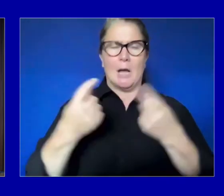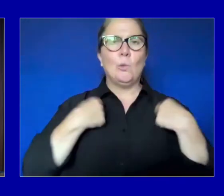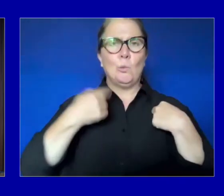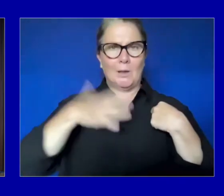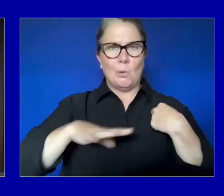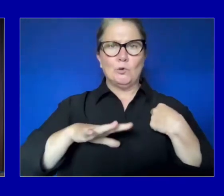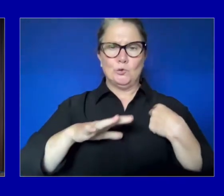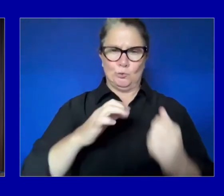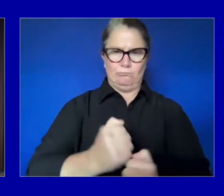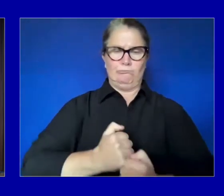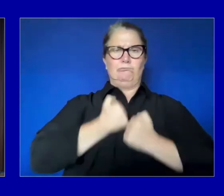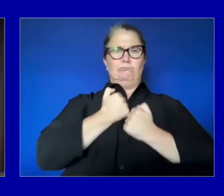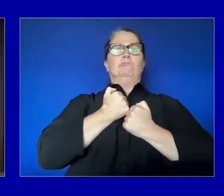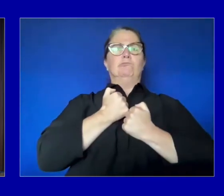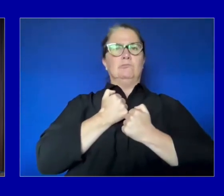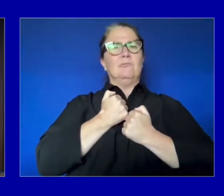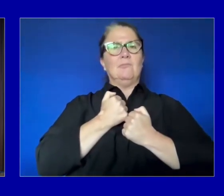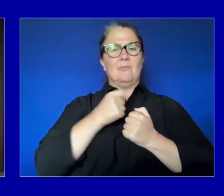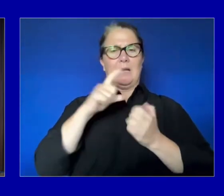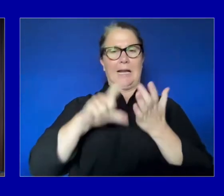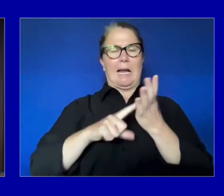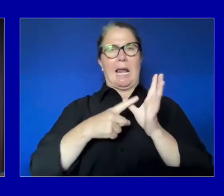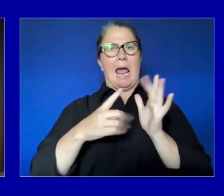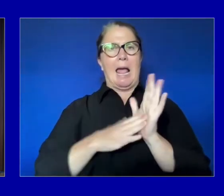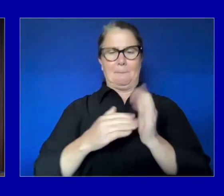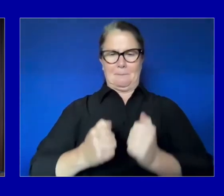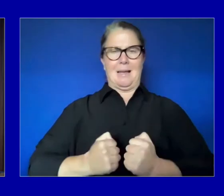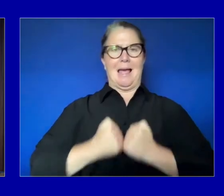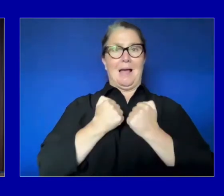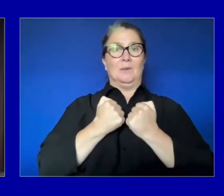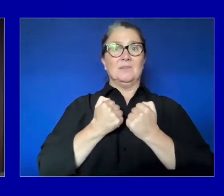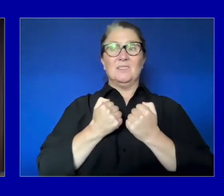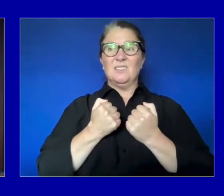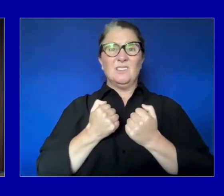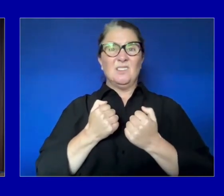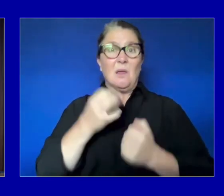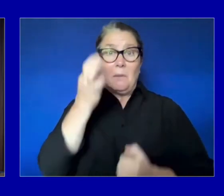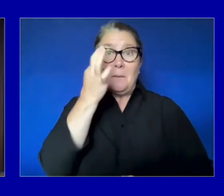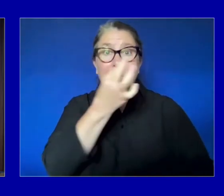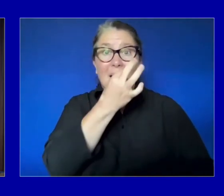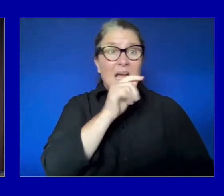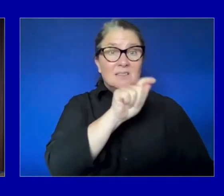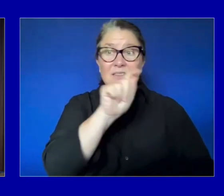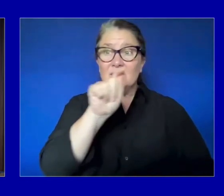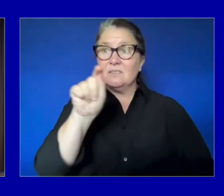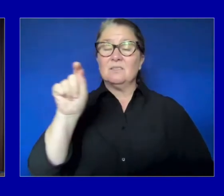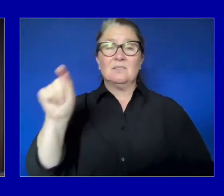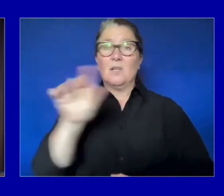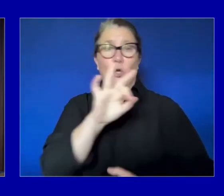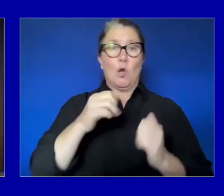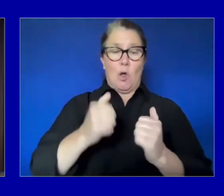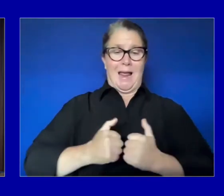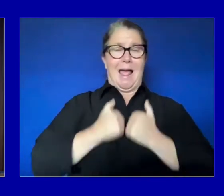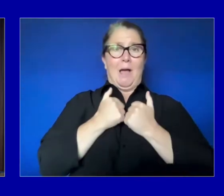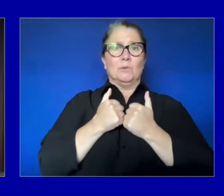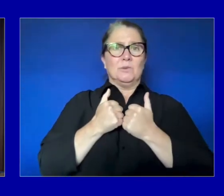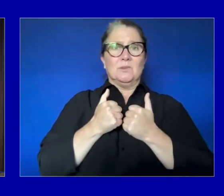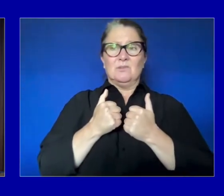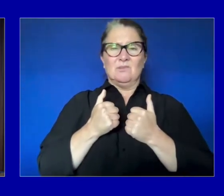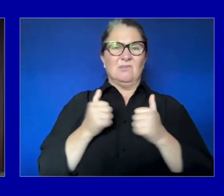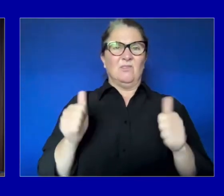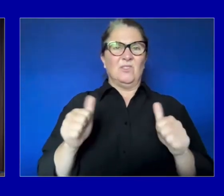methodologies because often they're not even our plants anymore. They're not, the country has changed so much that, you know, there needs to